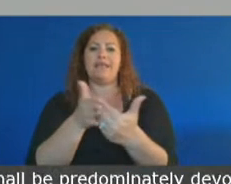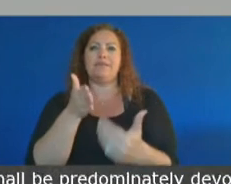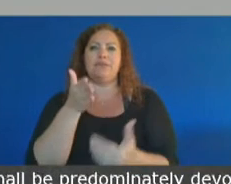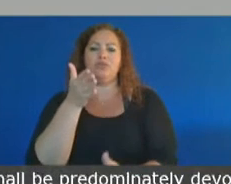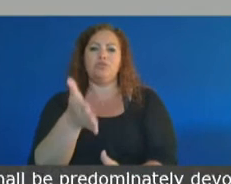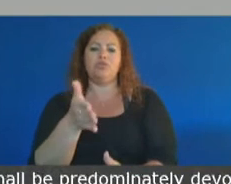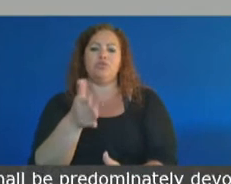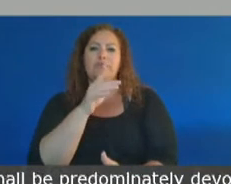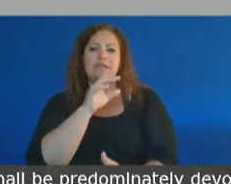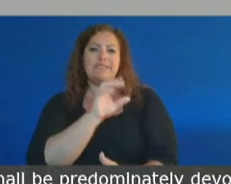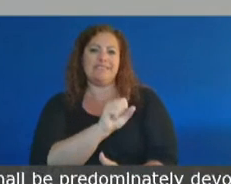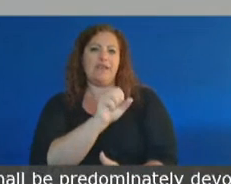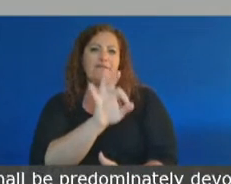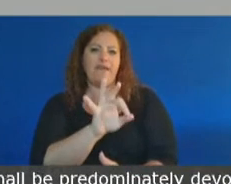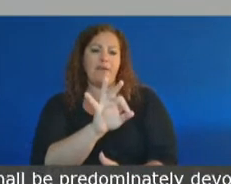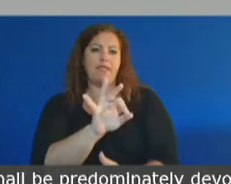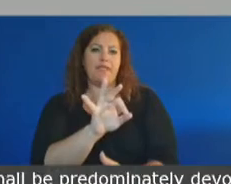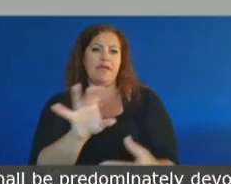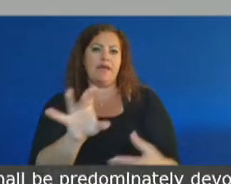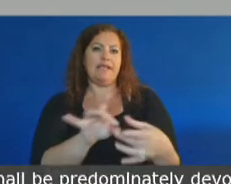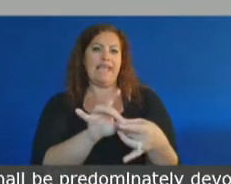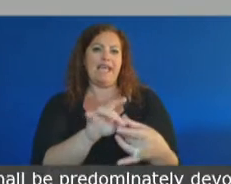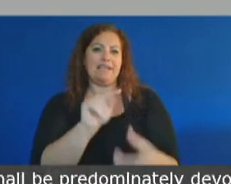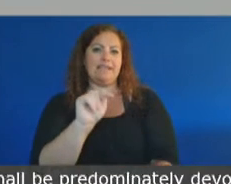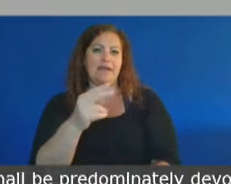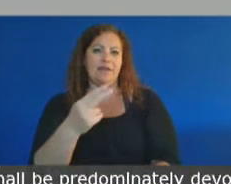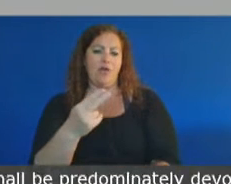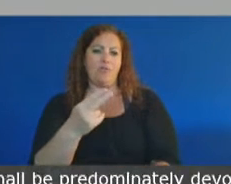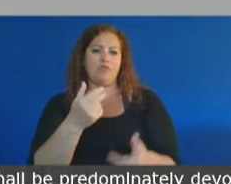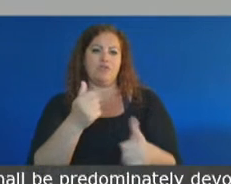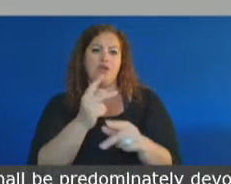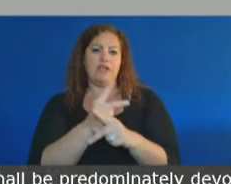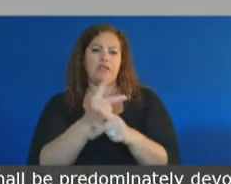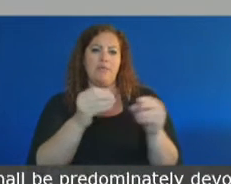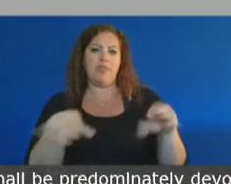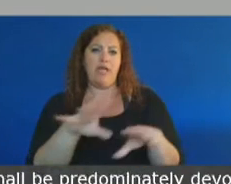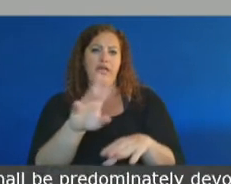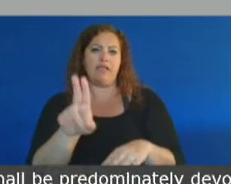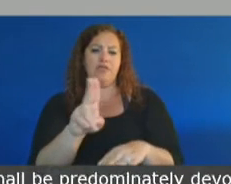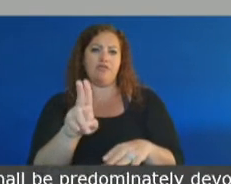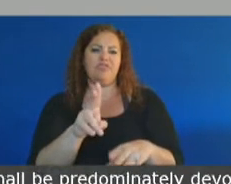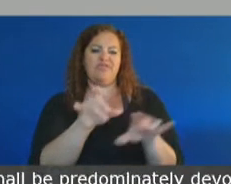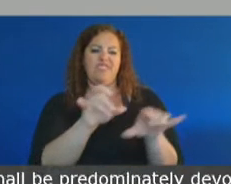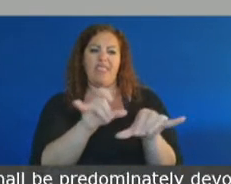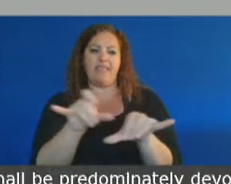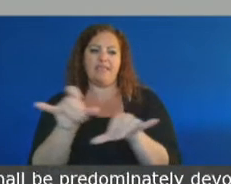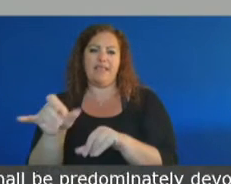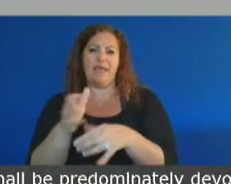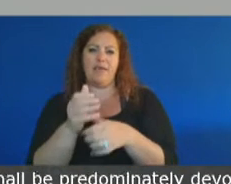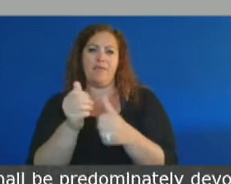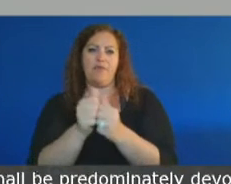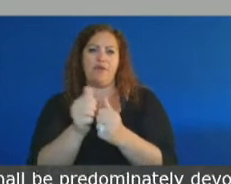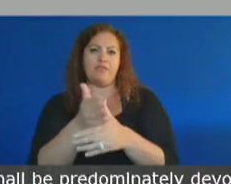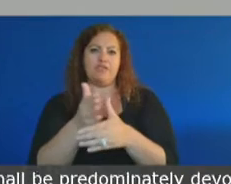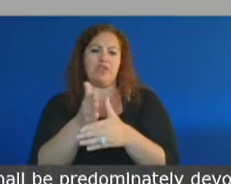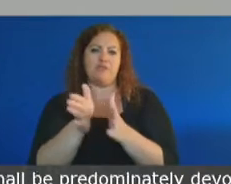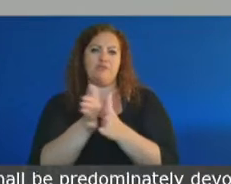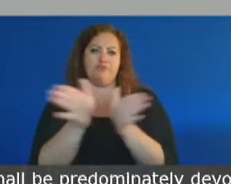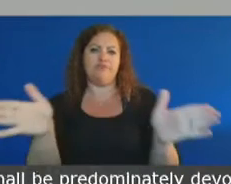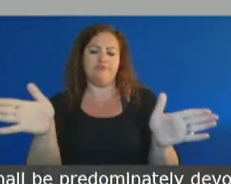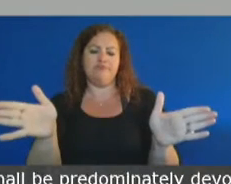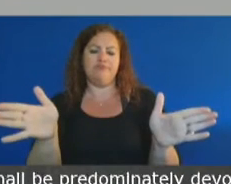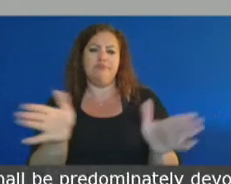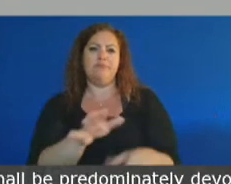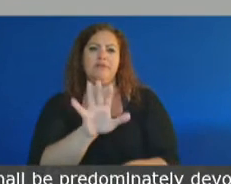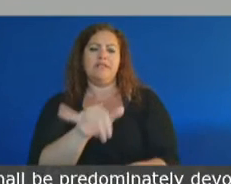single family attached Town Homes uh just to try to keep some land use consistency between those general areas again it does provide a minimum of